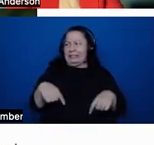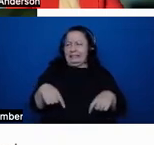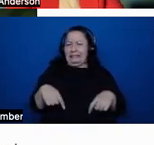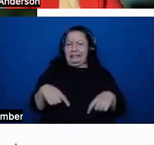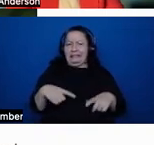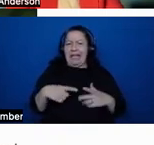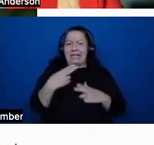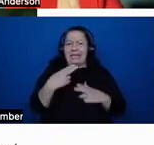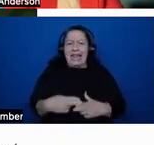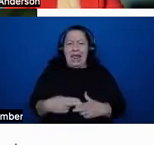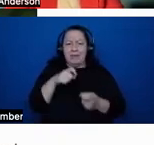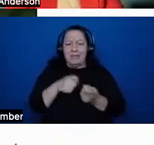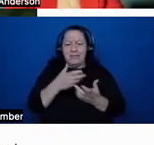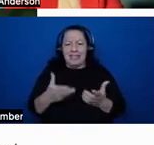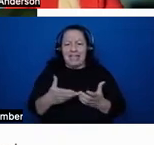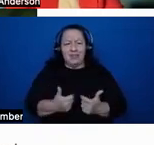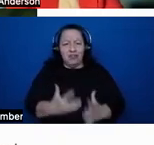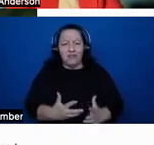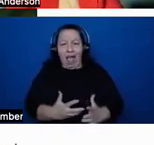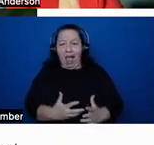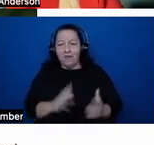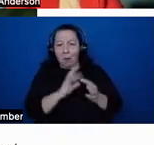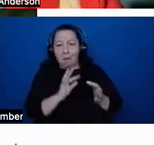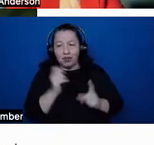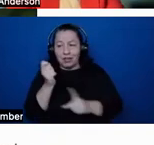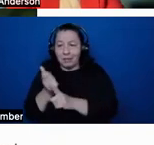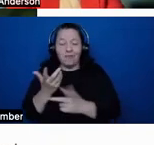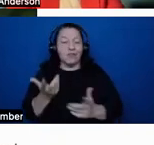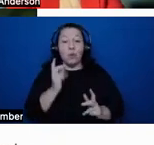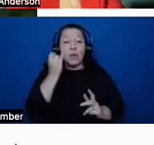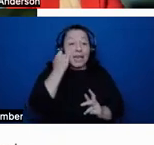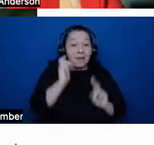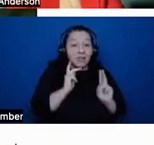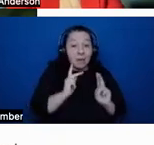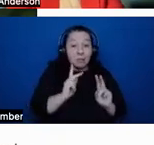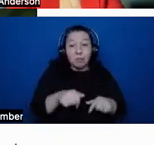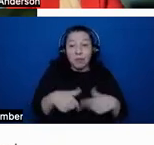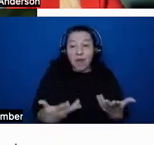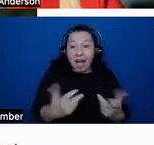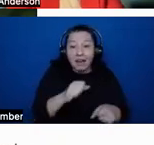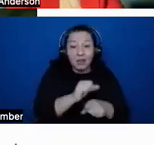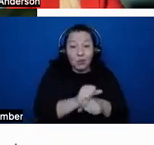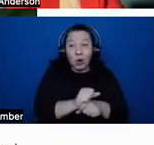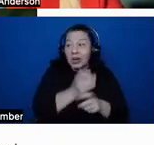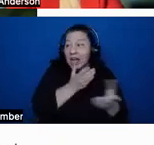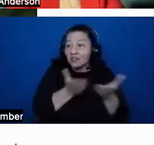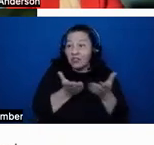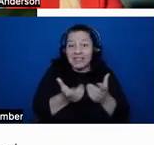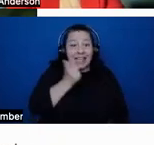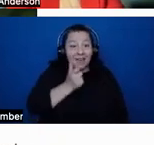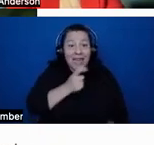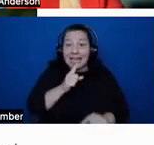things that, you know, a survivor had said. And so if the people who are doing this work on a day-to-day basis can't use